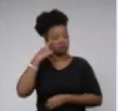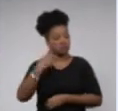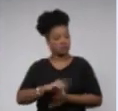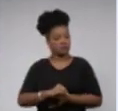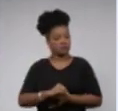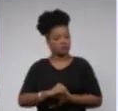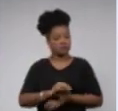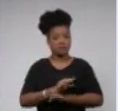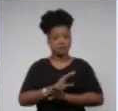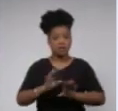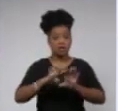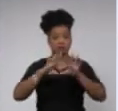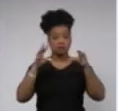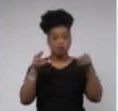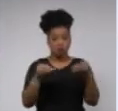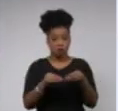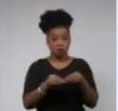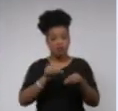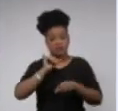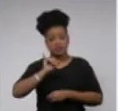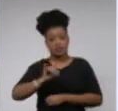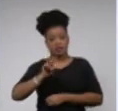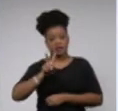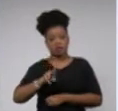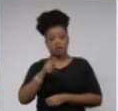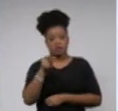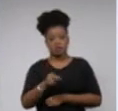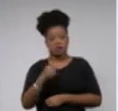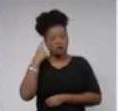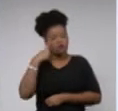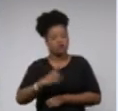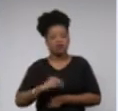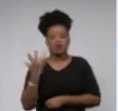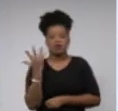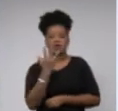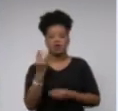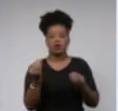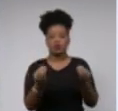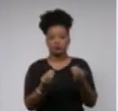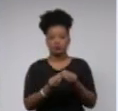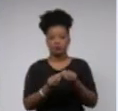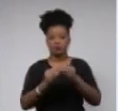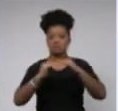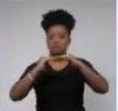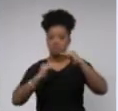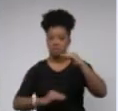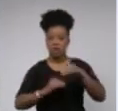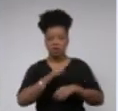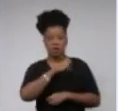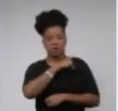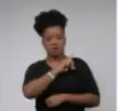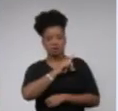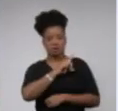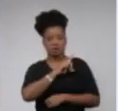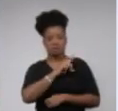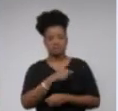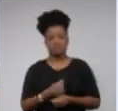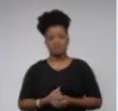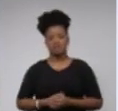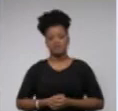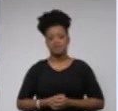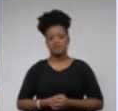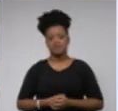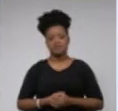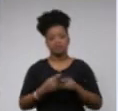I always highlight this characteristic of the disease, considering the fact that we are unable to identify